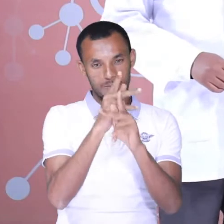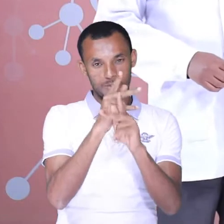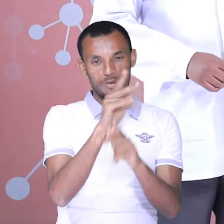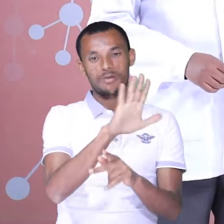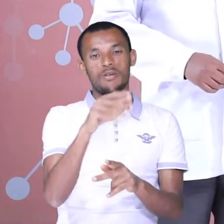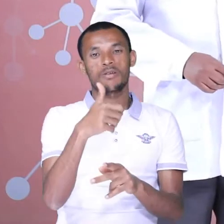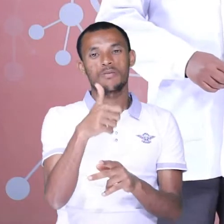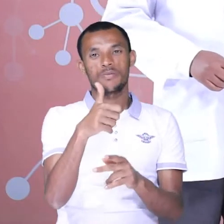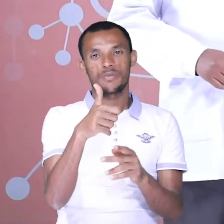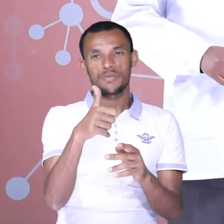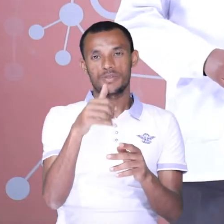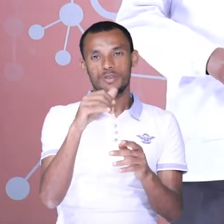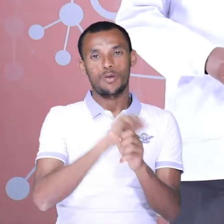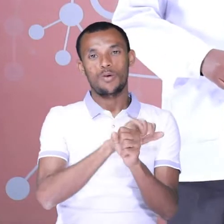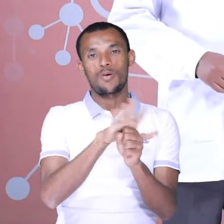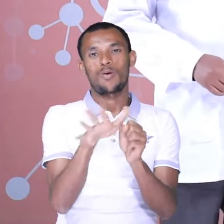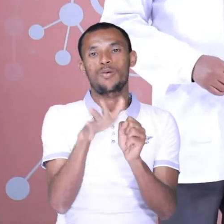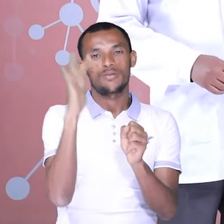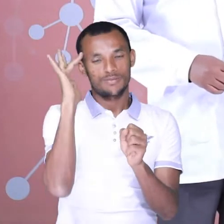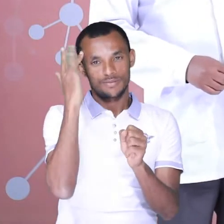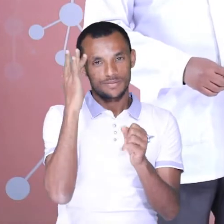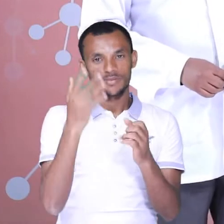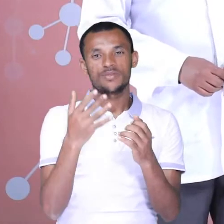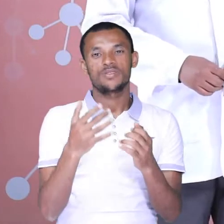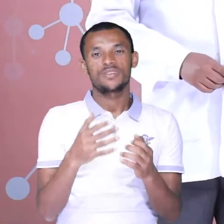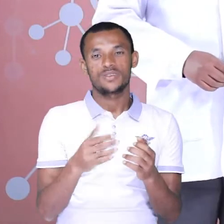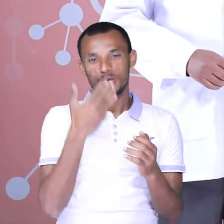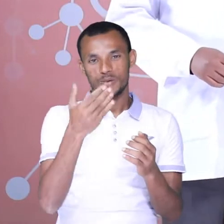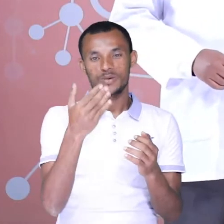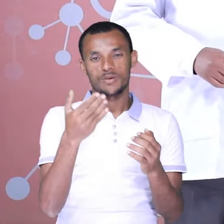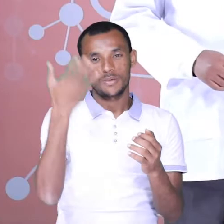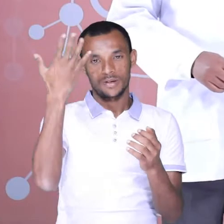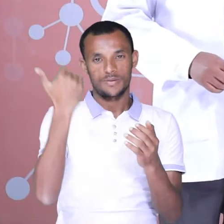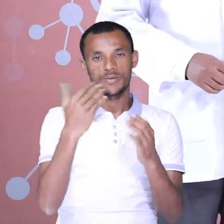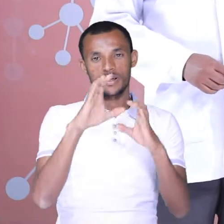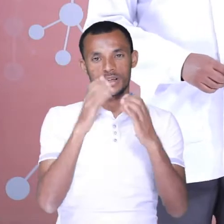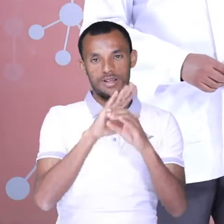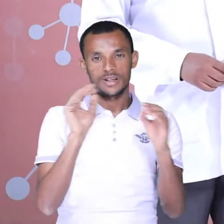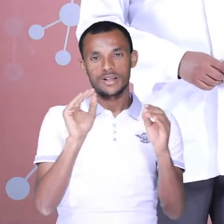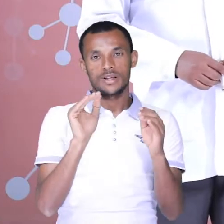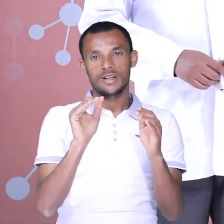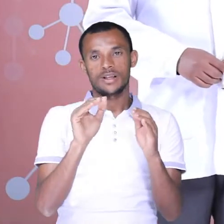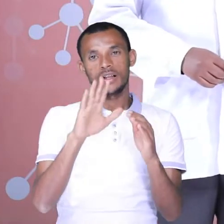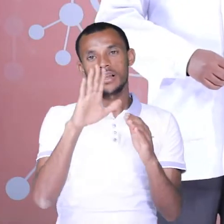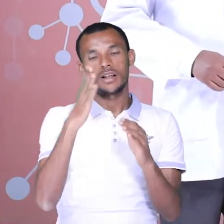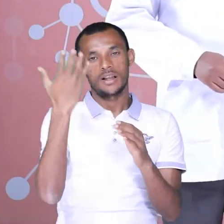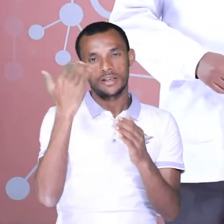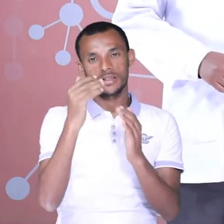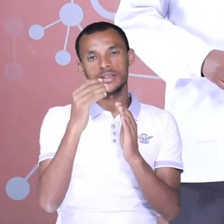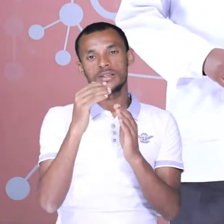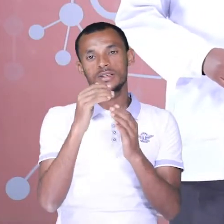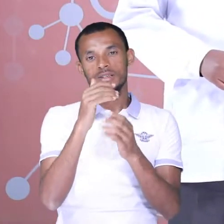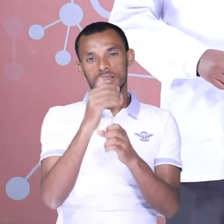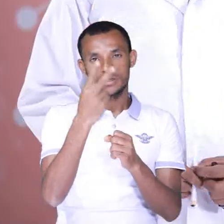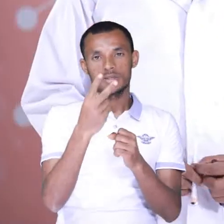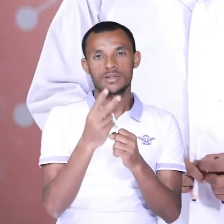from COVID-19? Okay, well, in our previous lesson summary, we tried